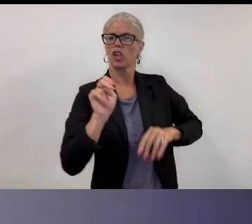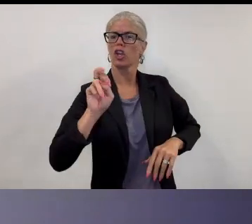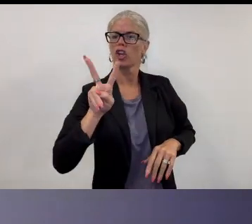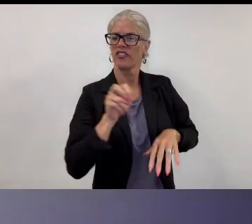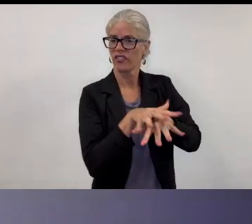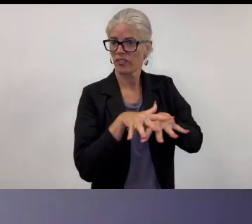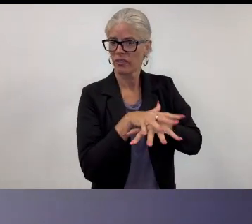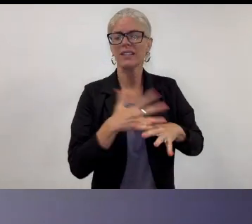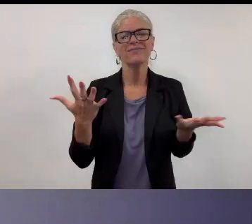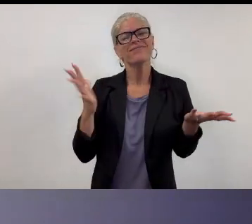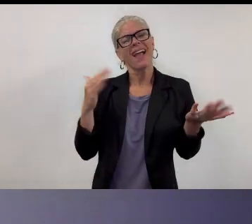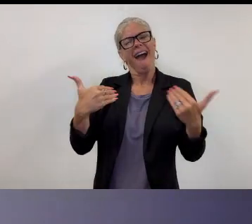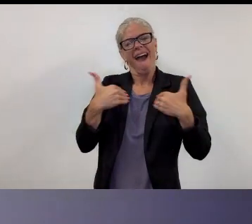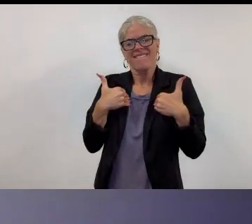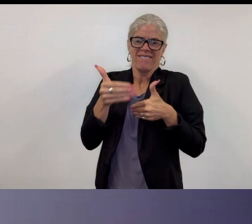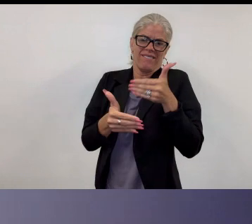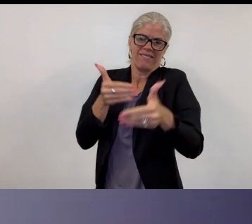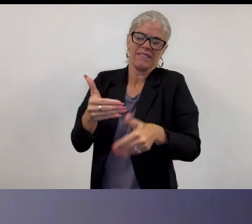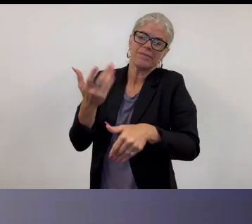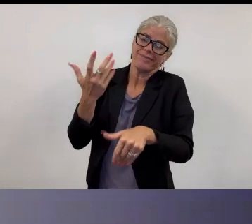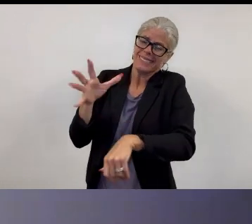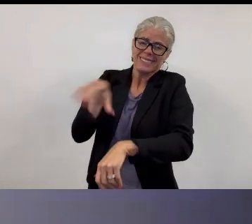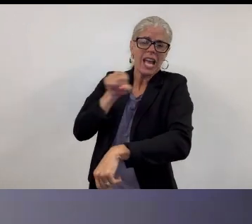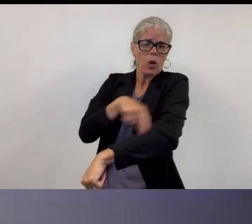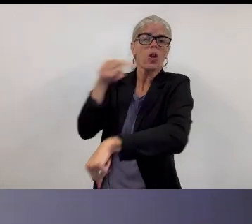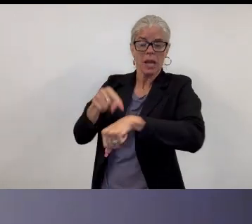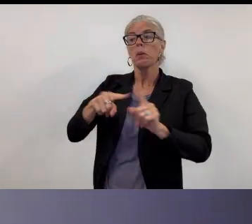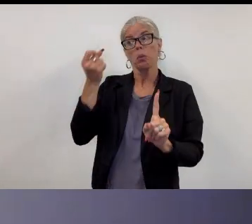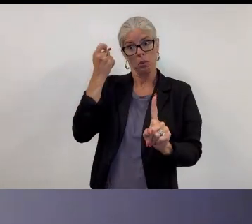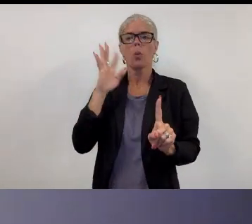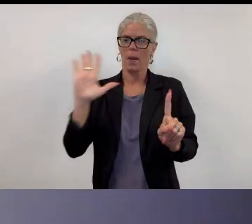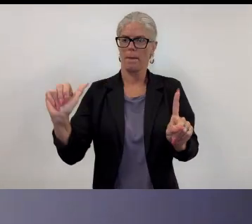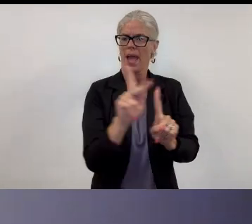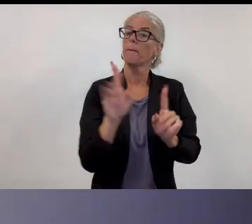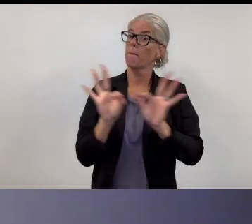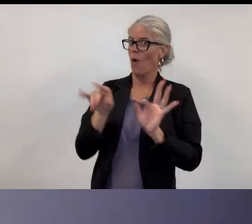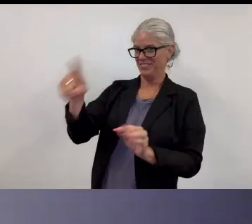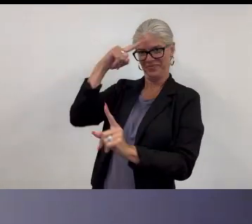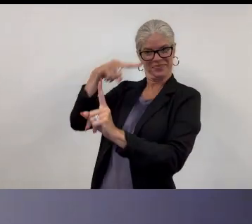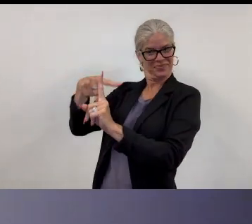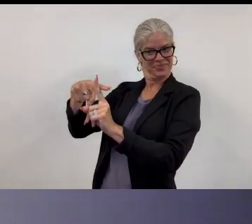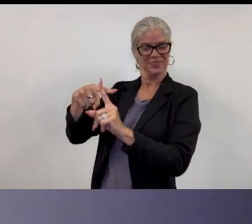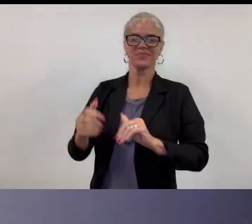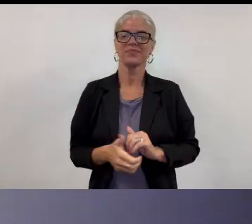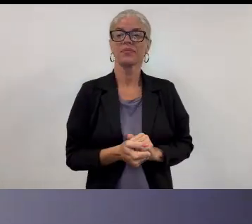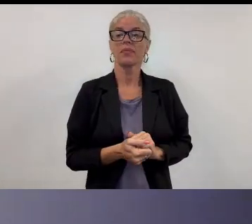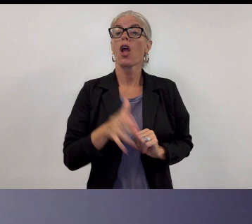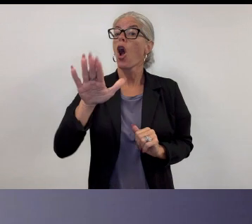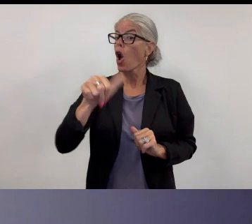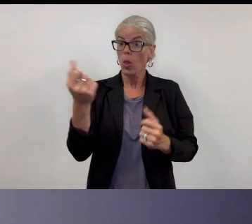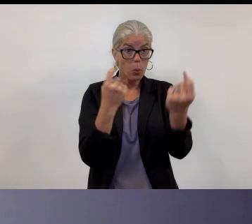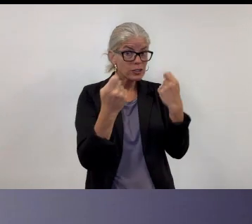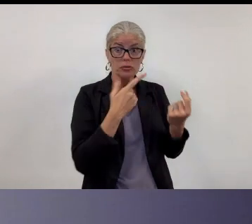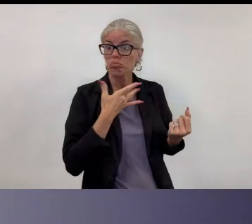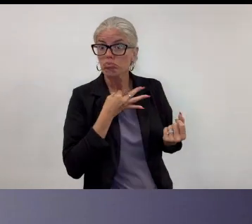fingertips. So it does take a long time, but at least it does that. So, you know, be optimistic on that one. And then another question, in